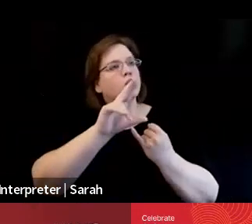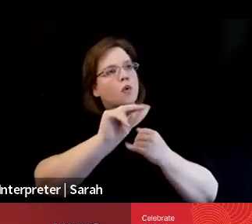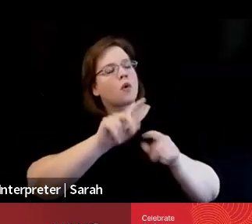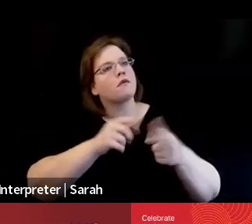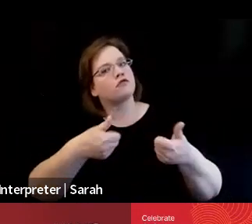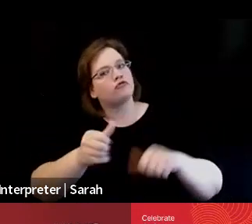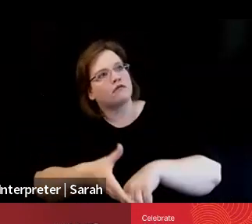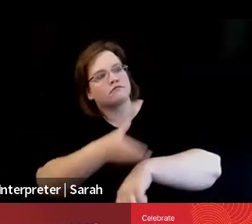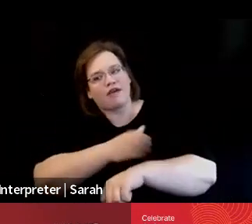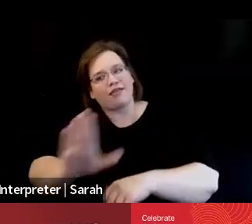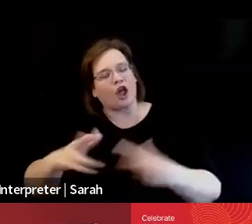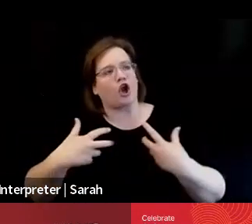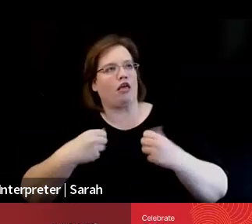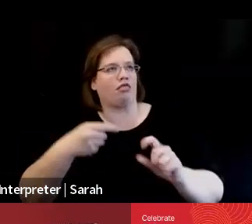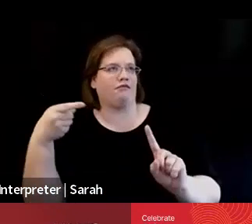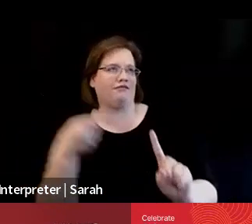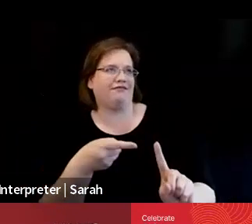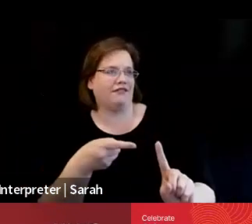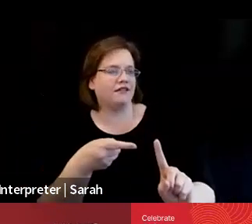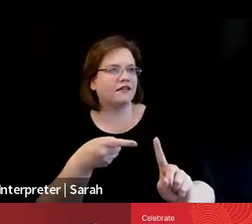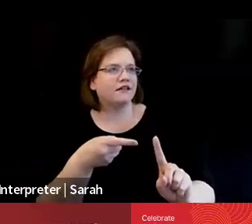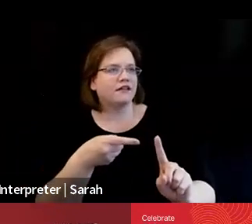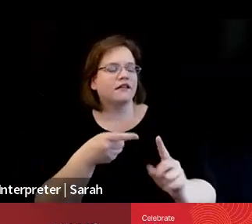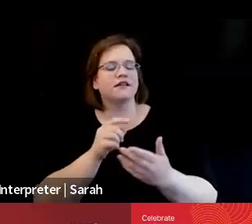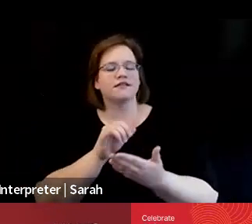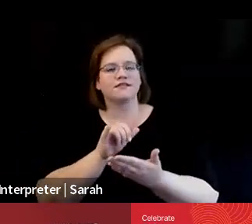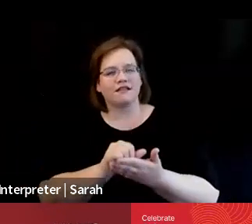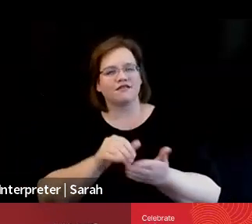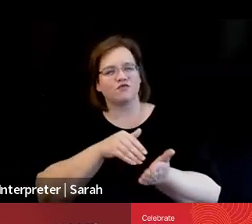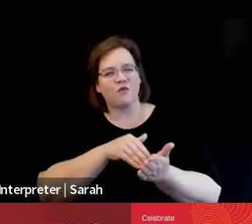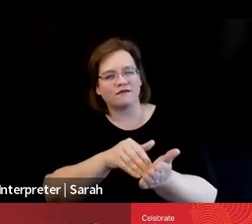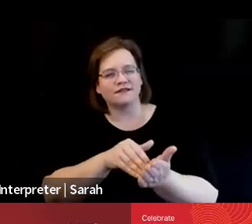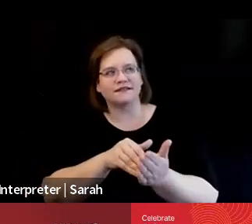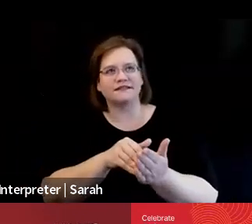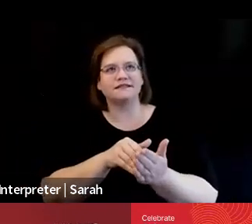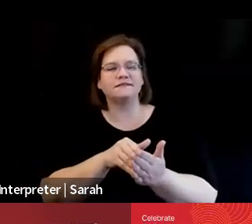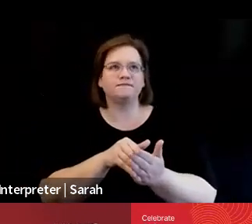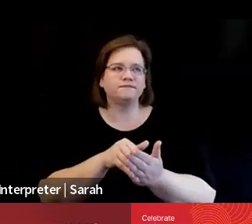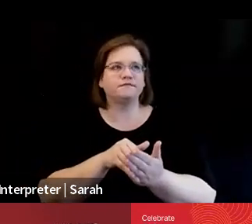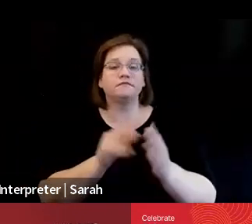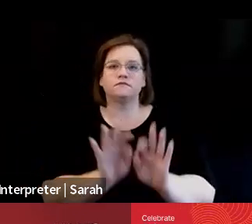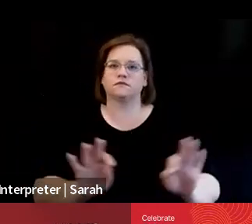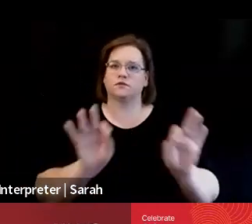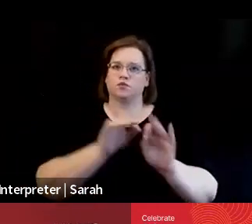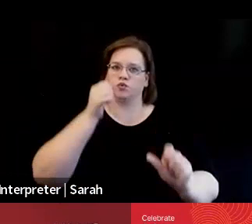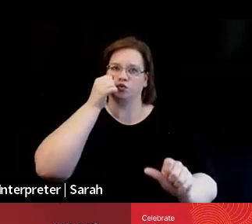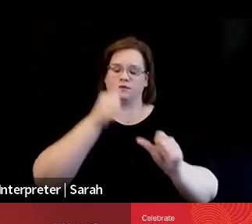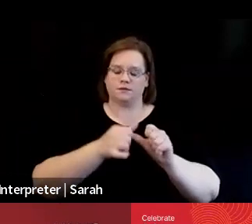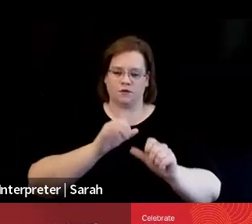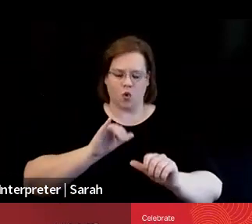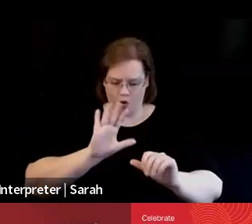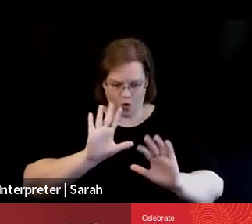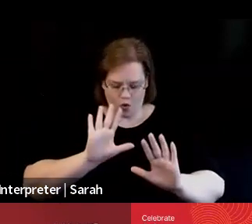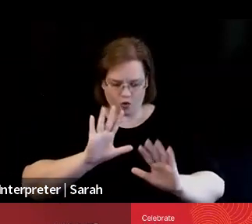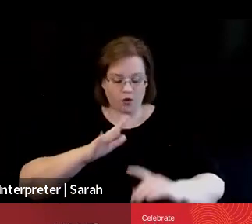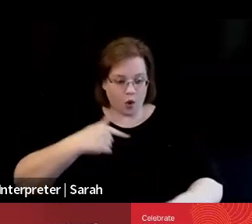improve the health of the patients that we work with. I think that's often a key thing that's helpful to kind of almost remind ourselves as